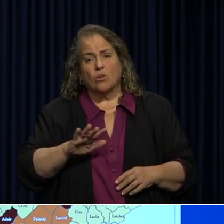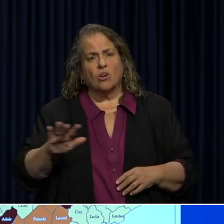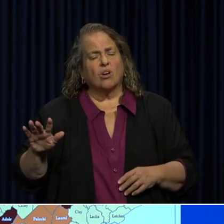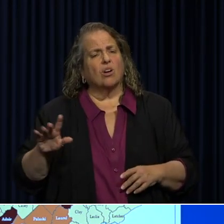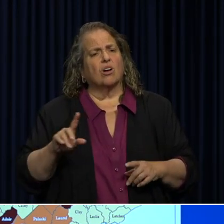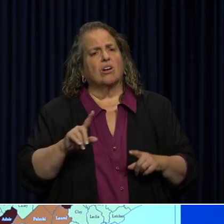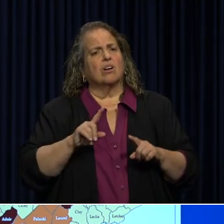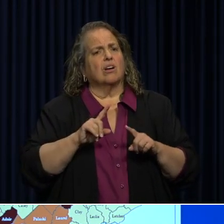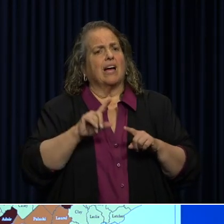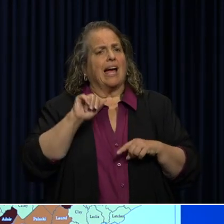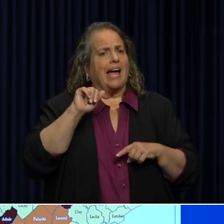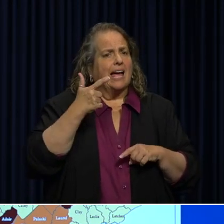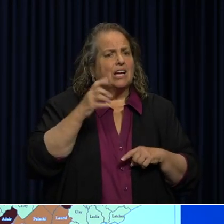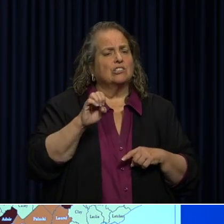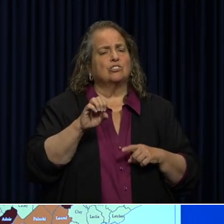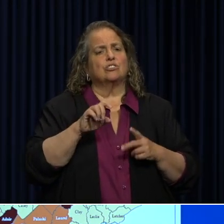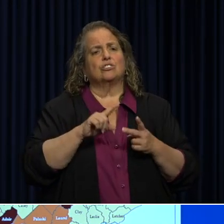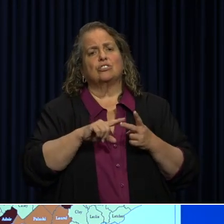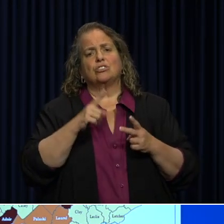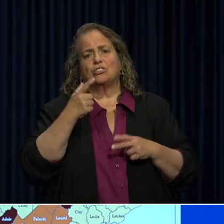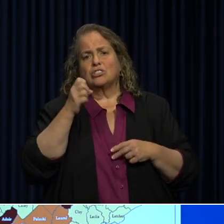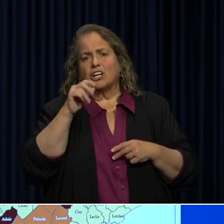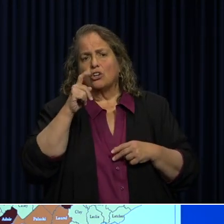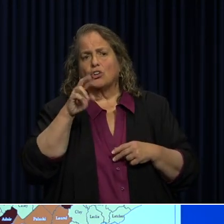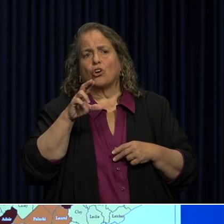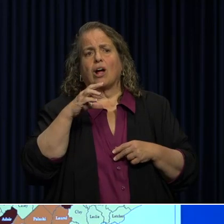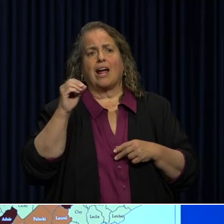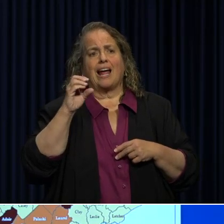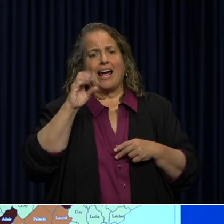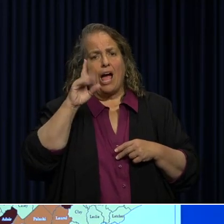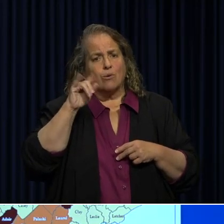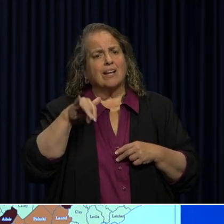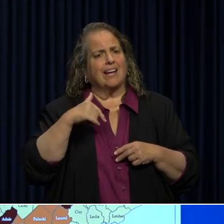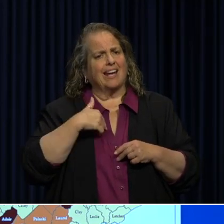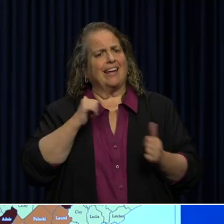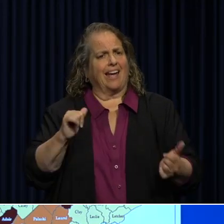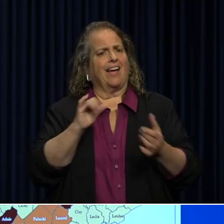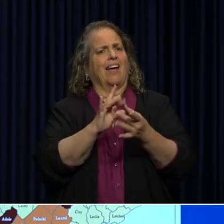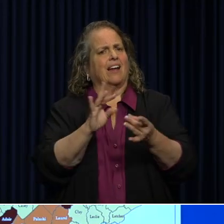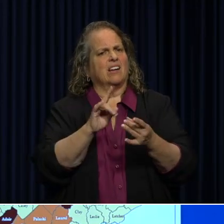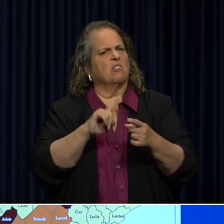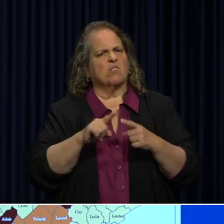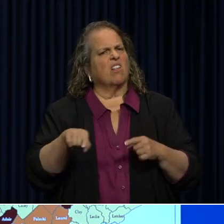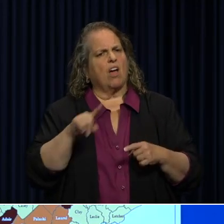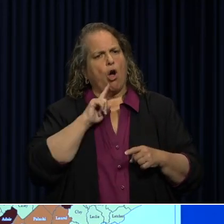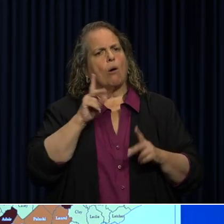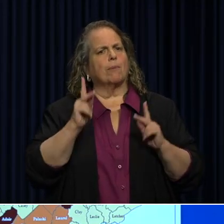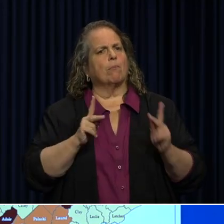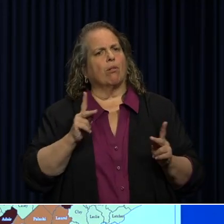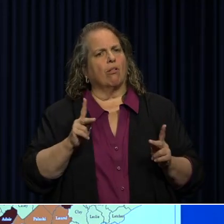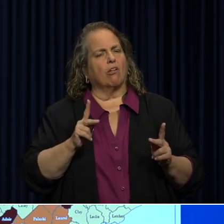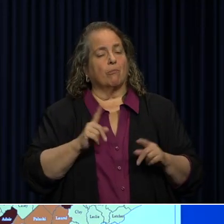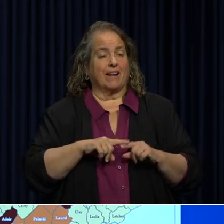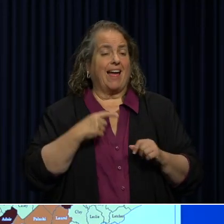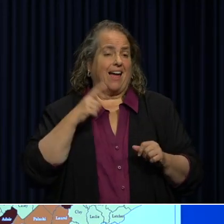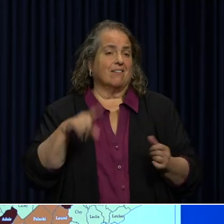and genders and counties, but that's what I have to read to you every